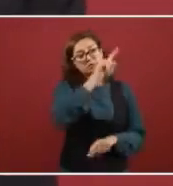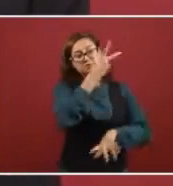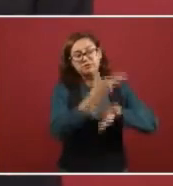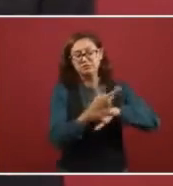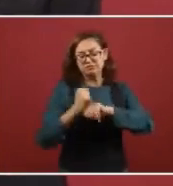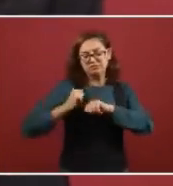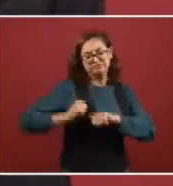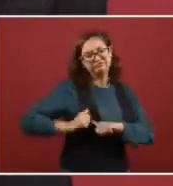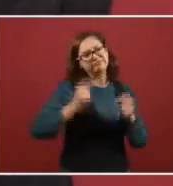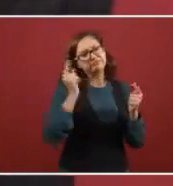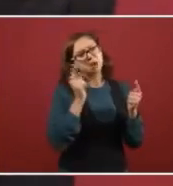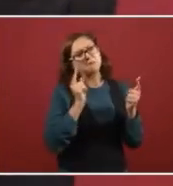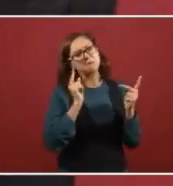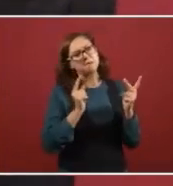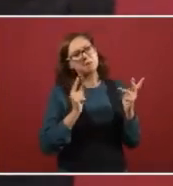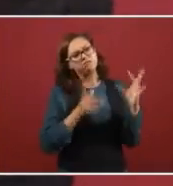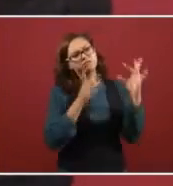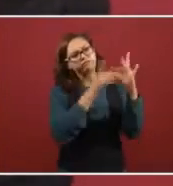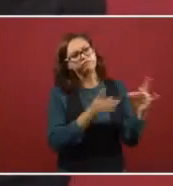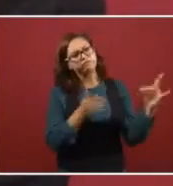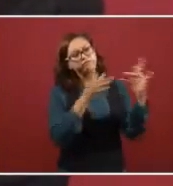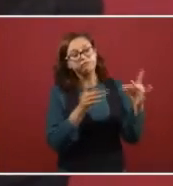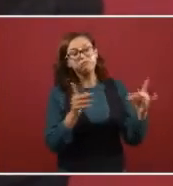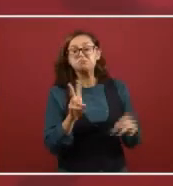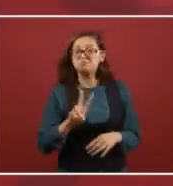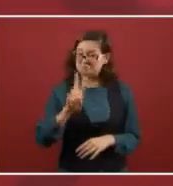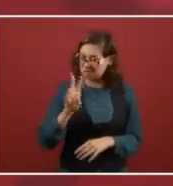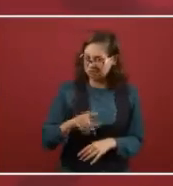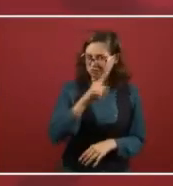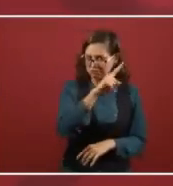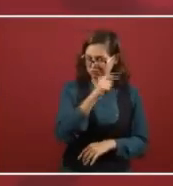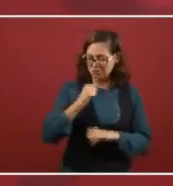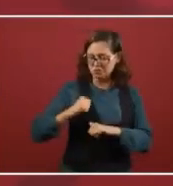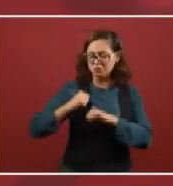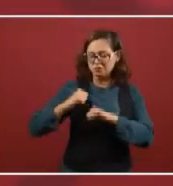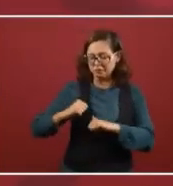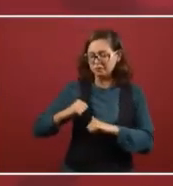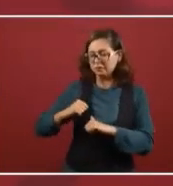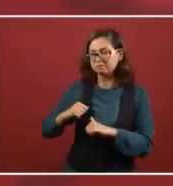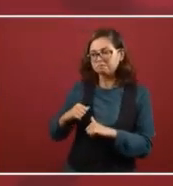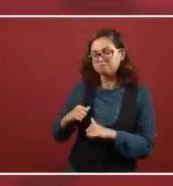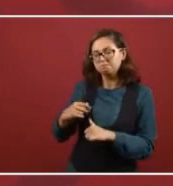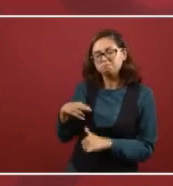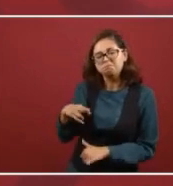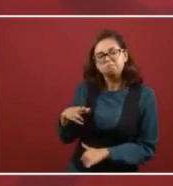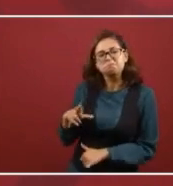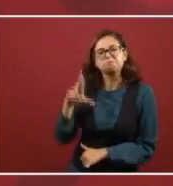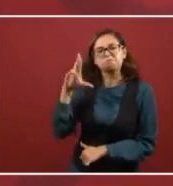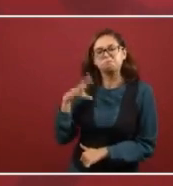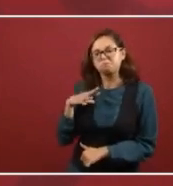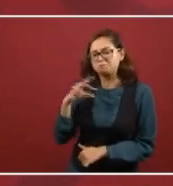the authorities yesterday, and we found that they were disposed to listen,